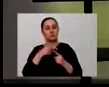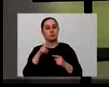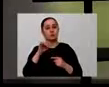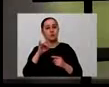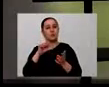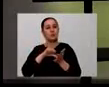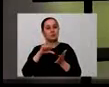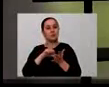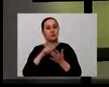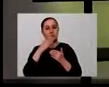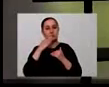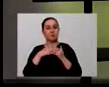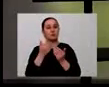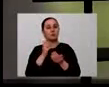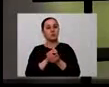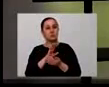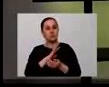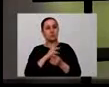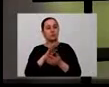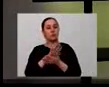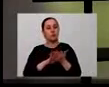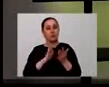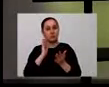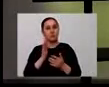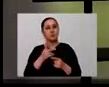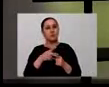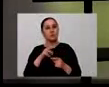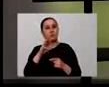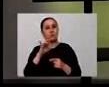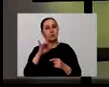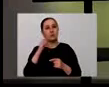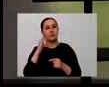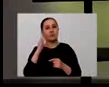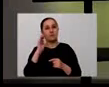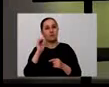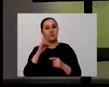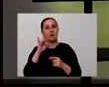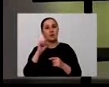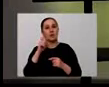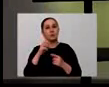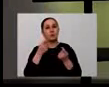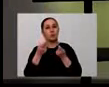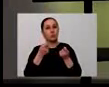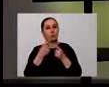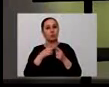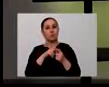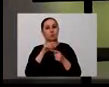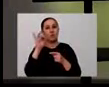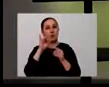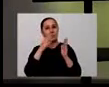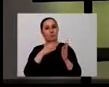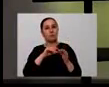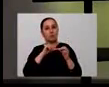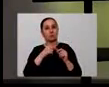drama qatnashchilari bilan yaqindan tanishdi, davom etamiz. Mir Vafo Rahimxonning hukmronlik tarixiga